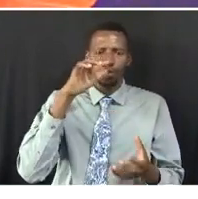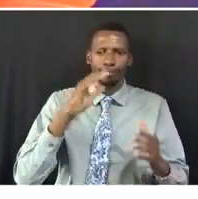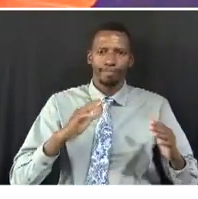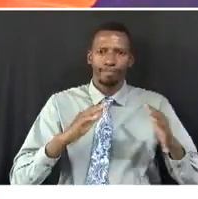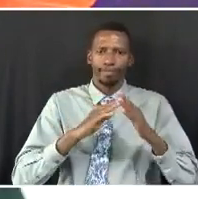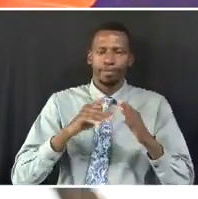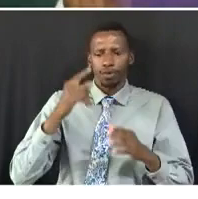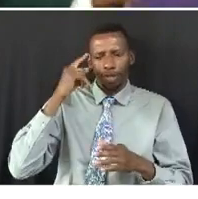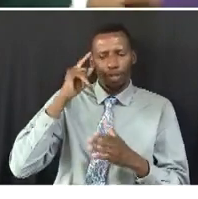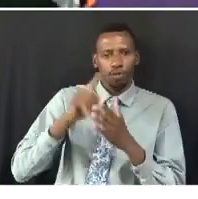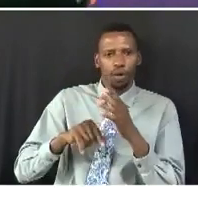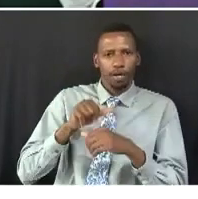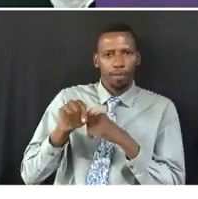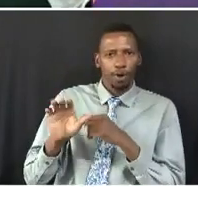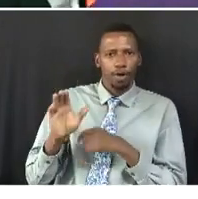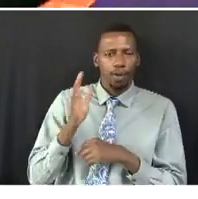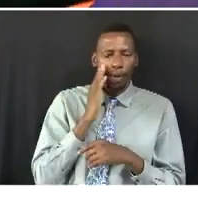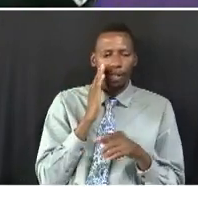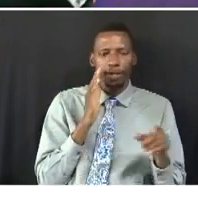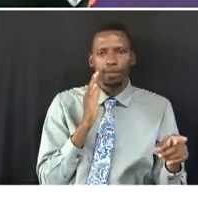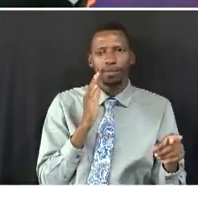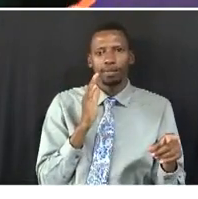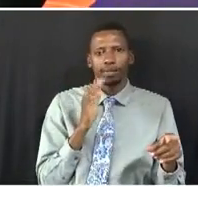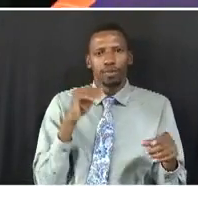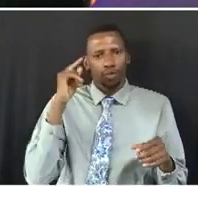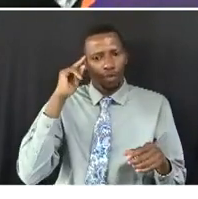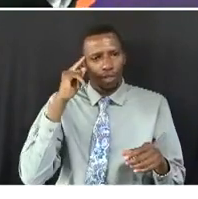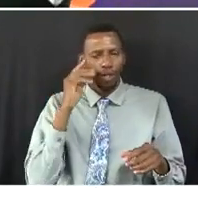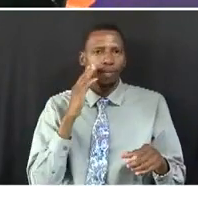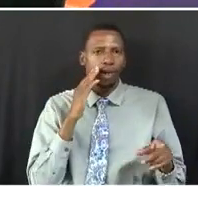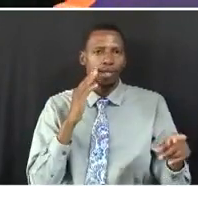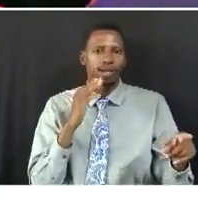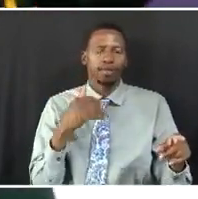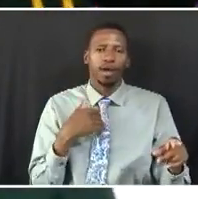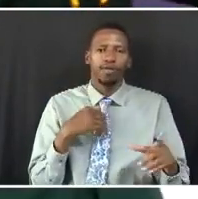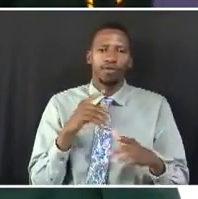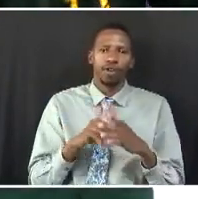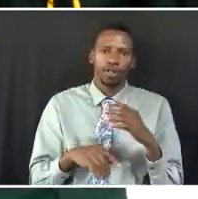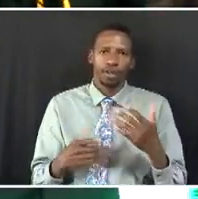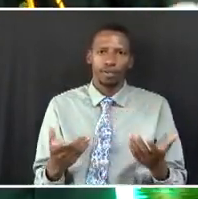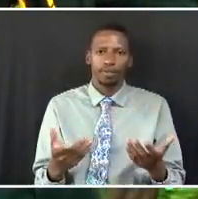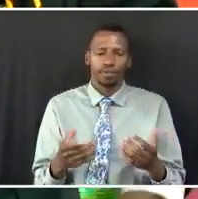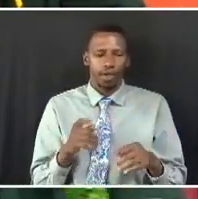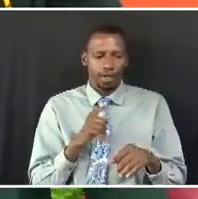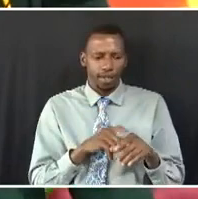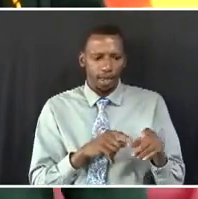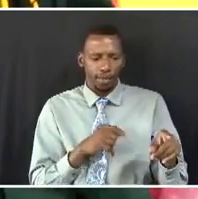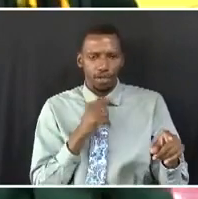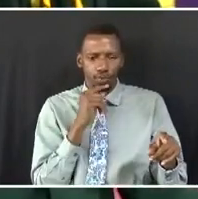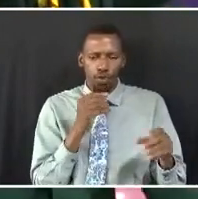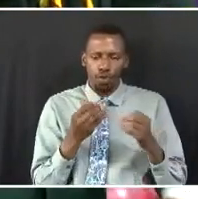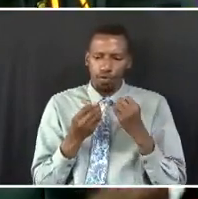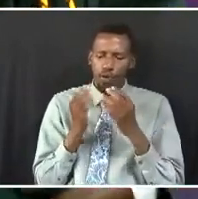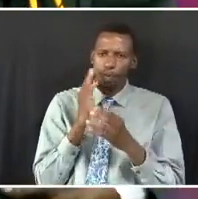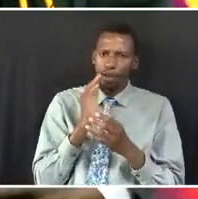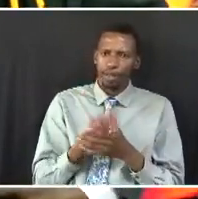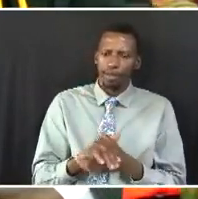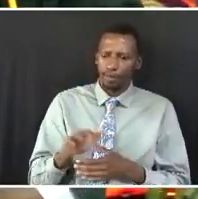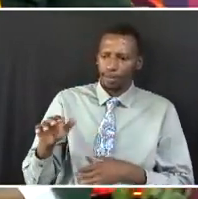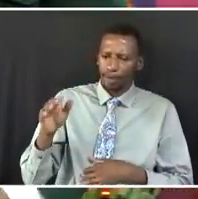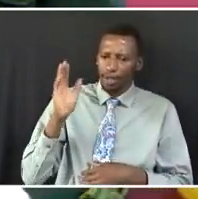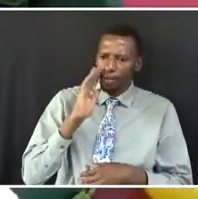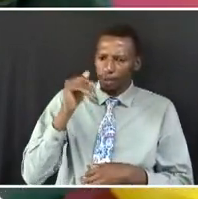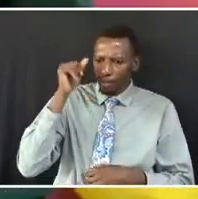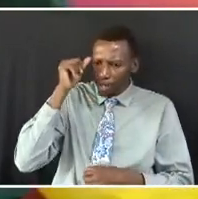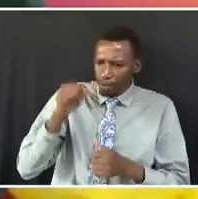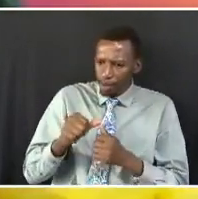mother? What do you think the mother had when Howie told him, hey, mom, do you remember the